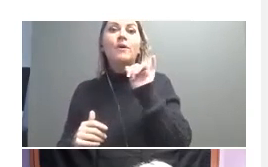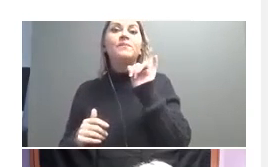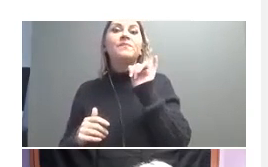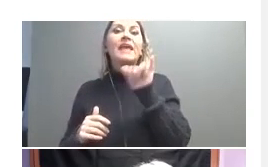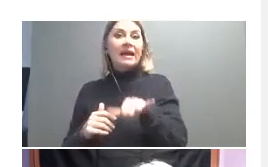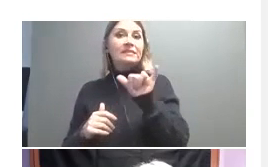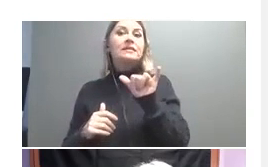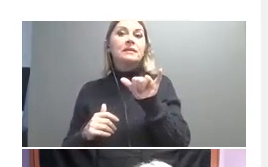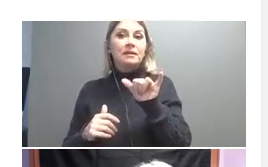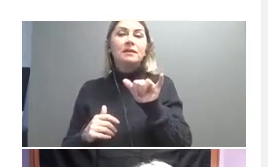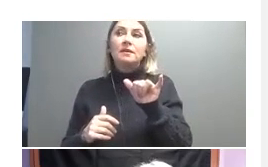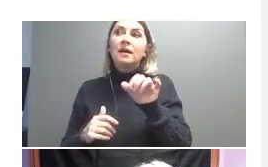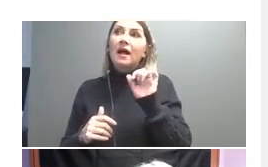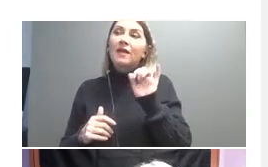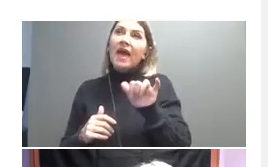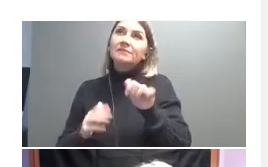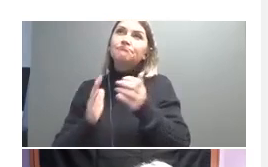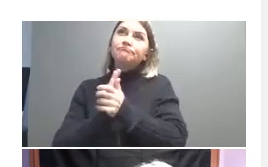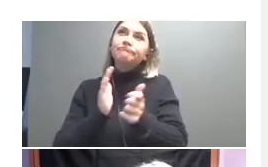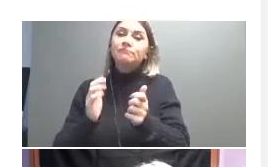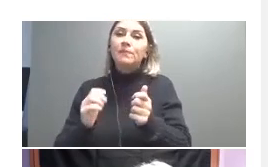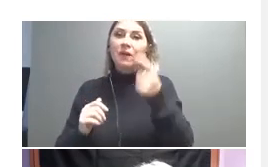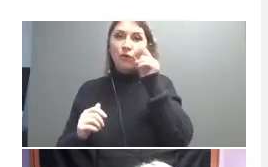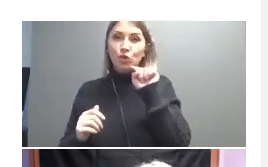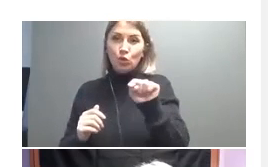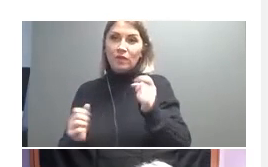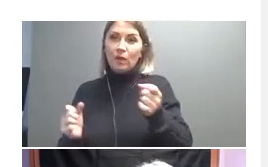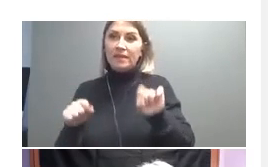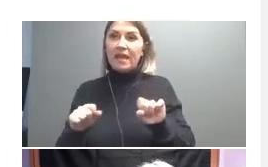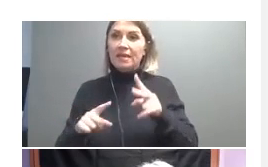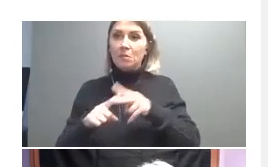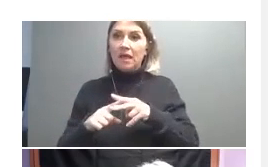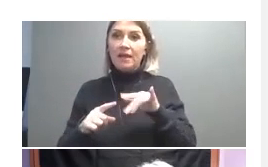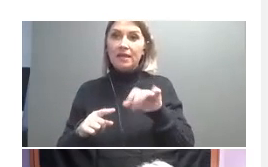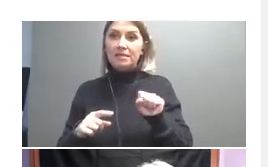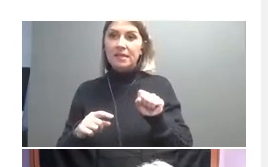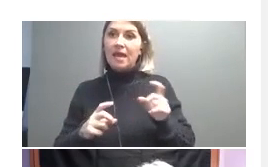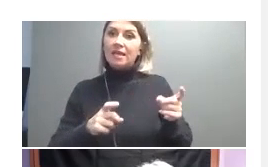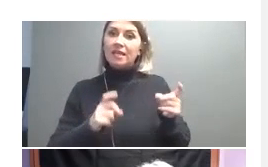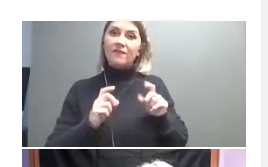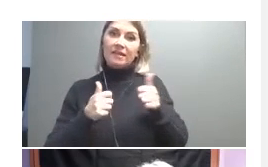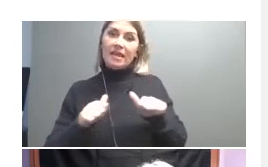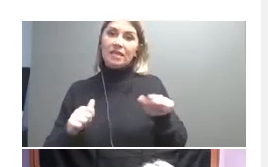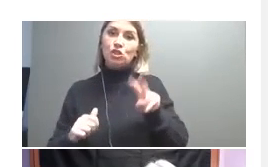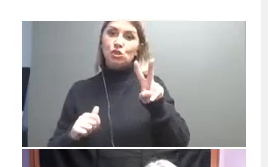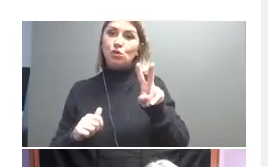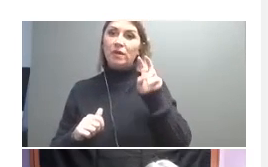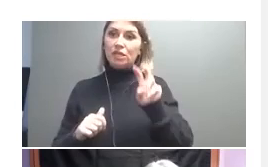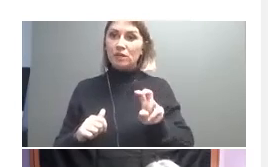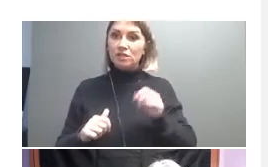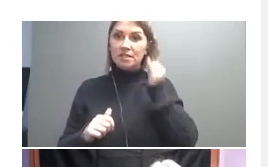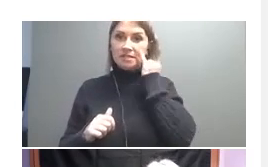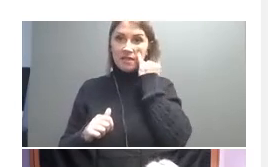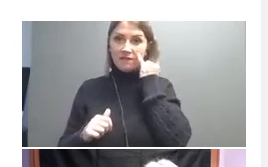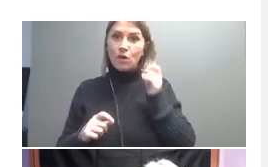another efficiency module that we can apply is, given any 2 iterations, if we have